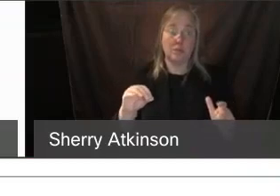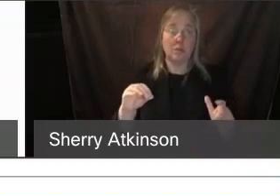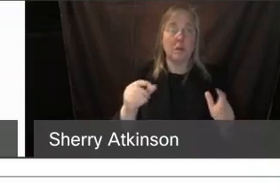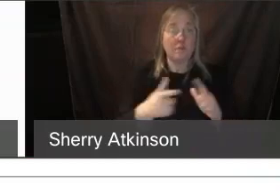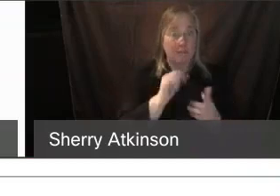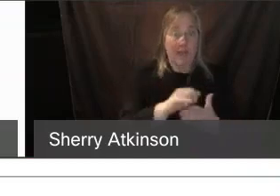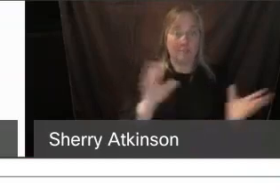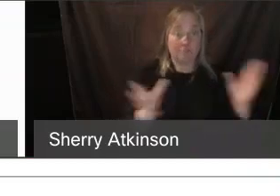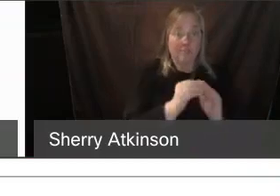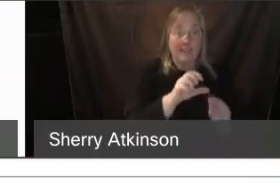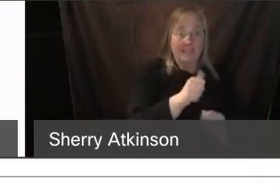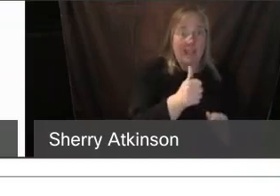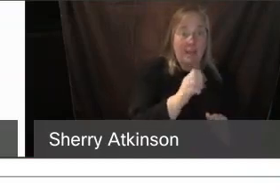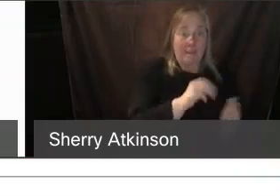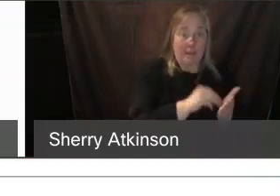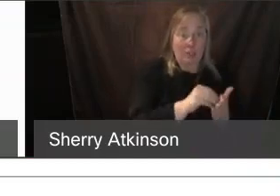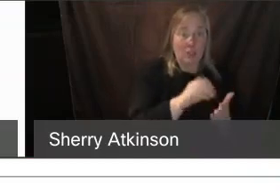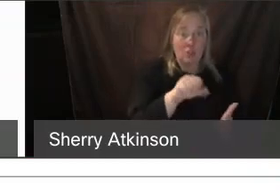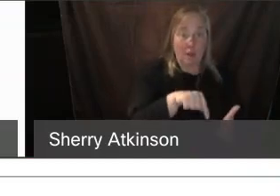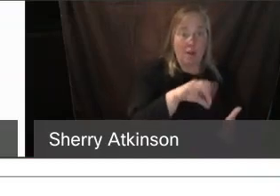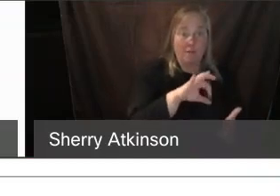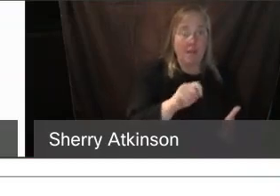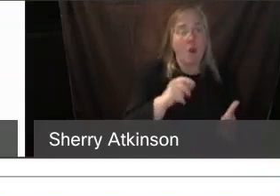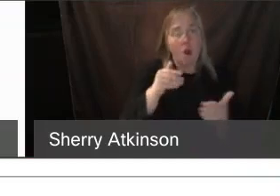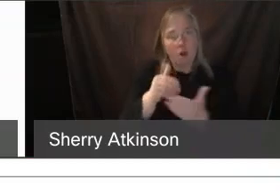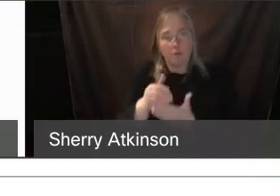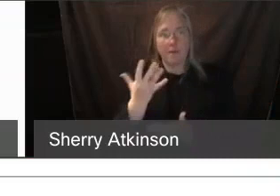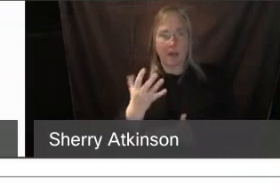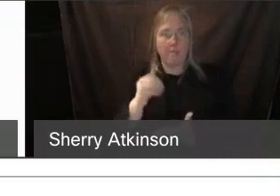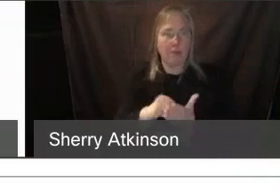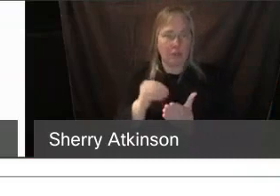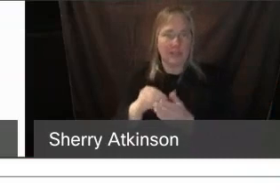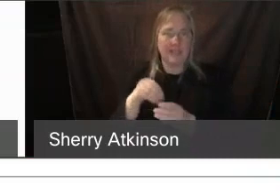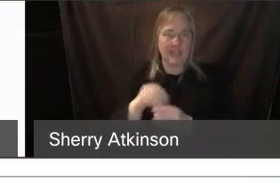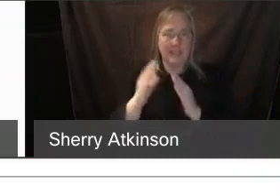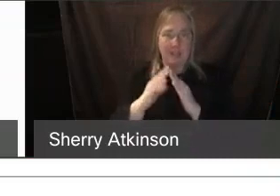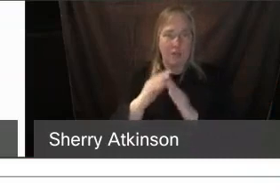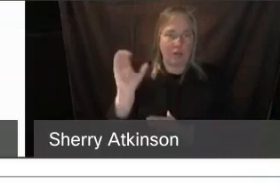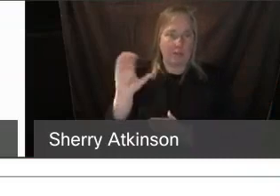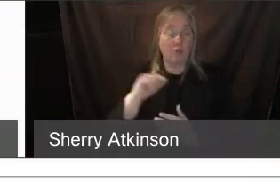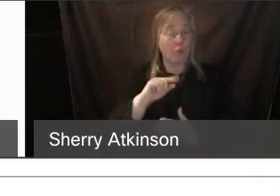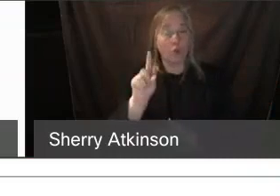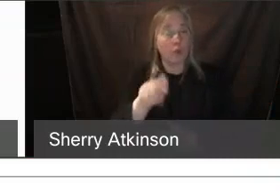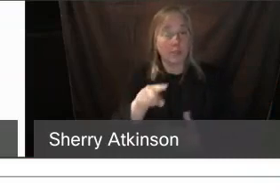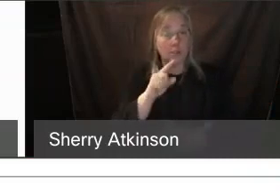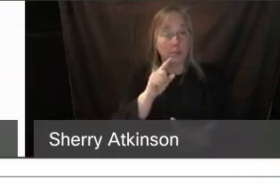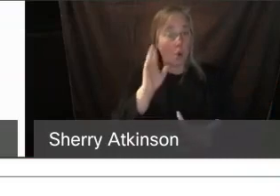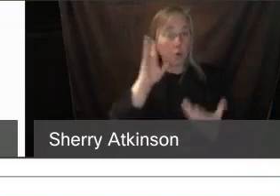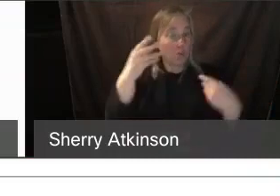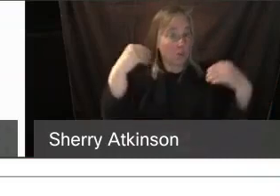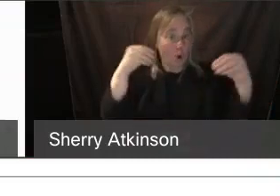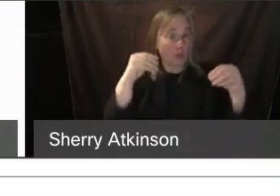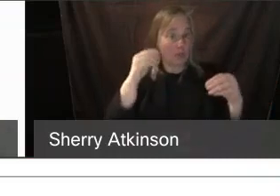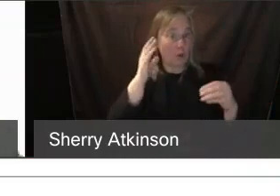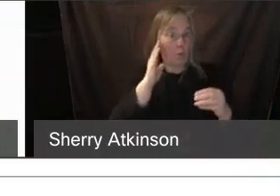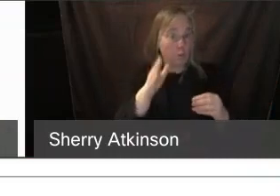square feet, almost 5 million of it is downtown Columbia. So the question is the market going to be such that office space